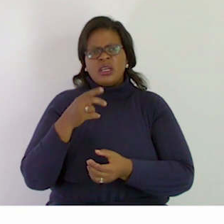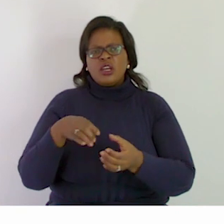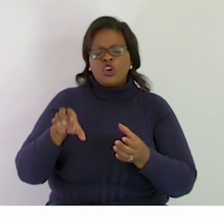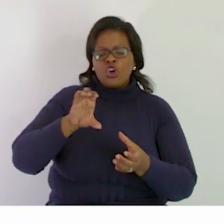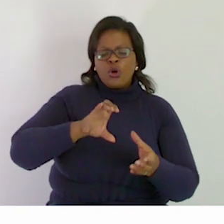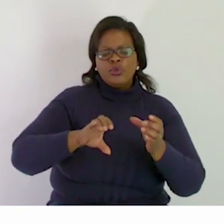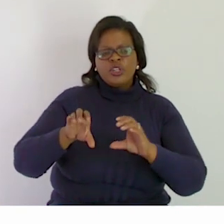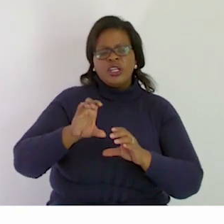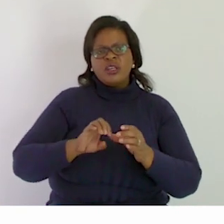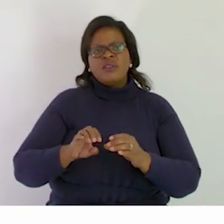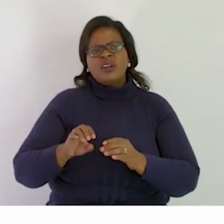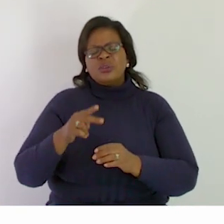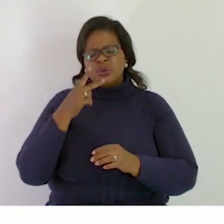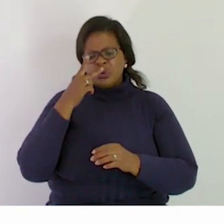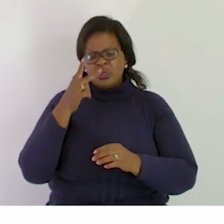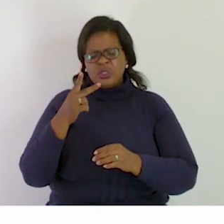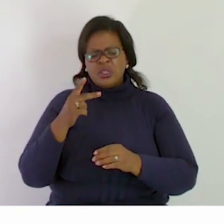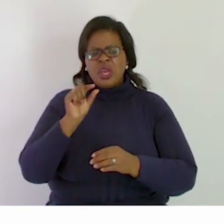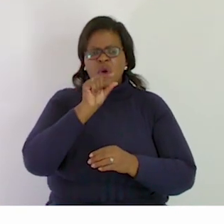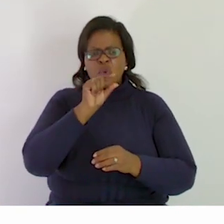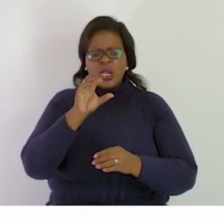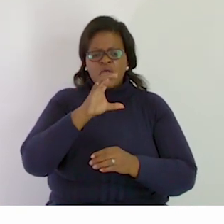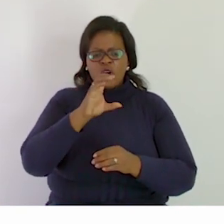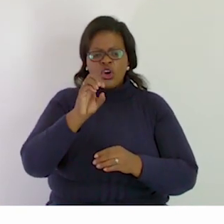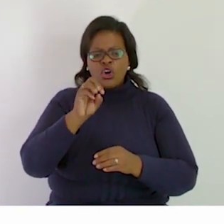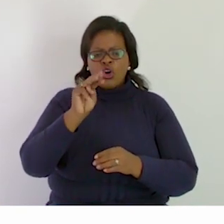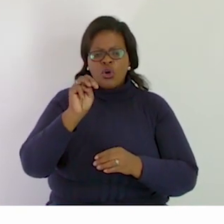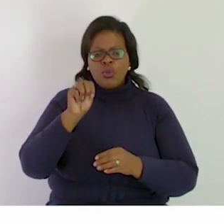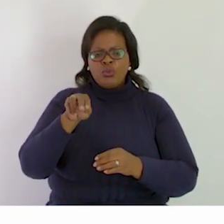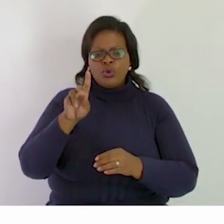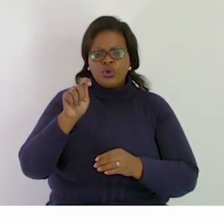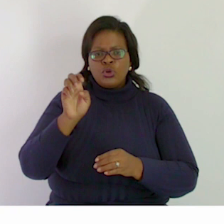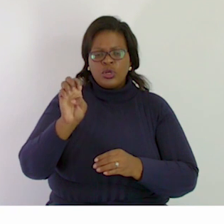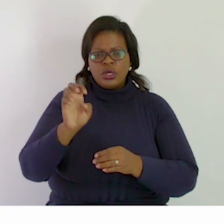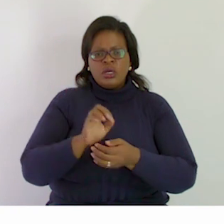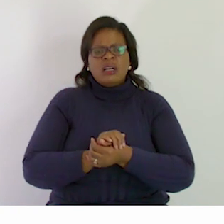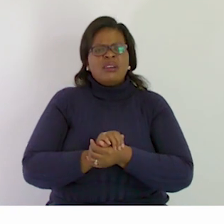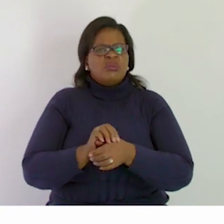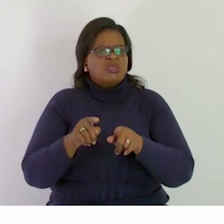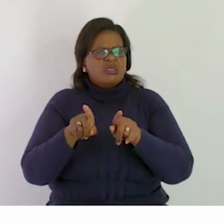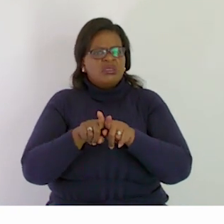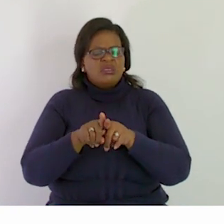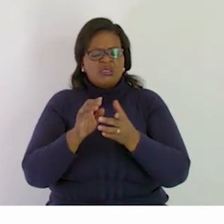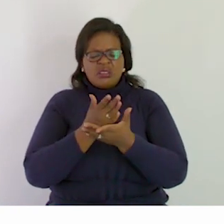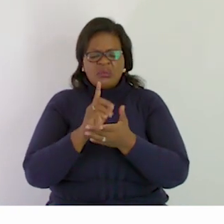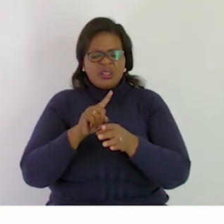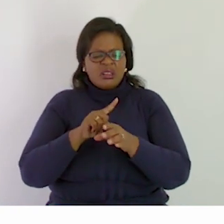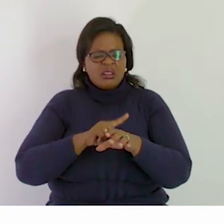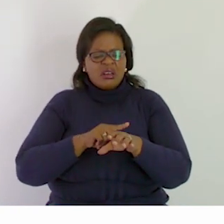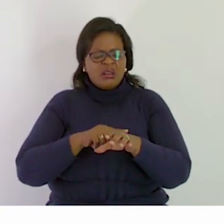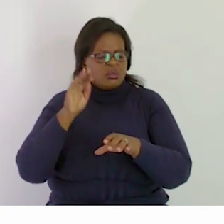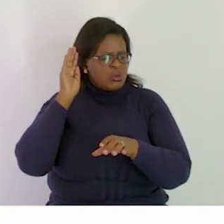commutative, you will see a word commute. You will sometimes hear things like,